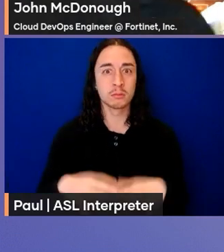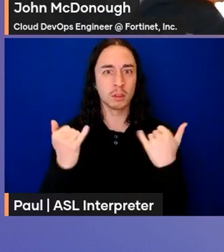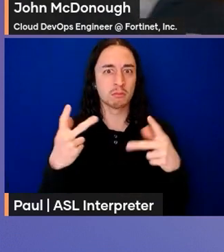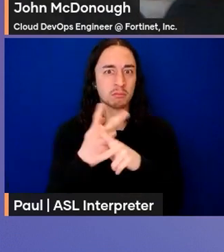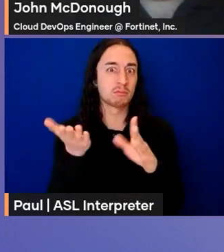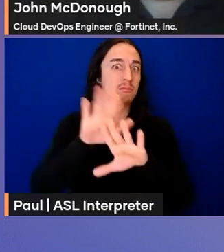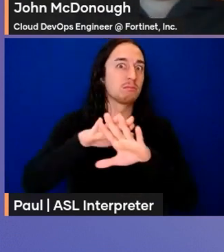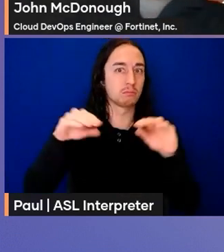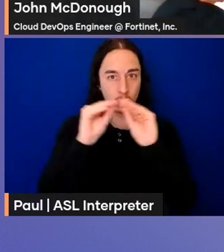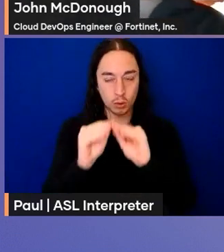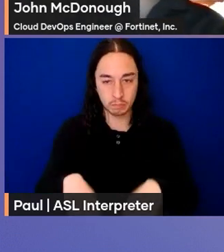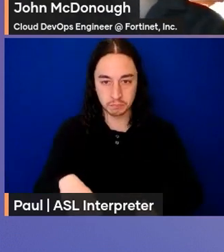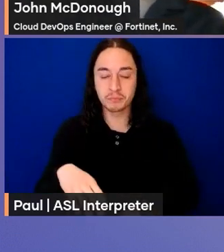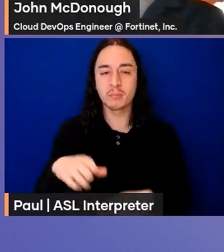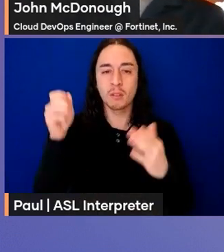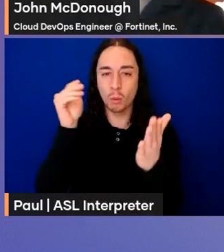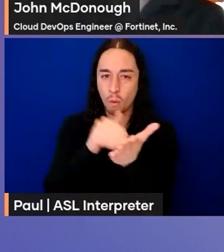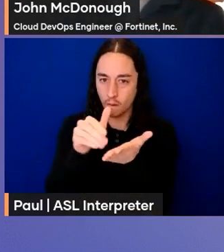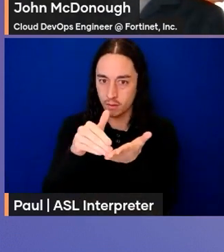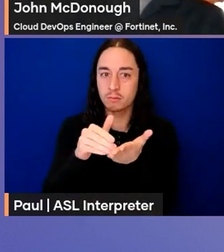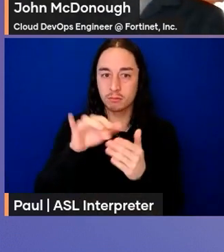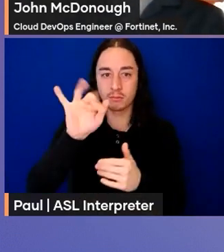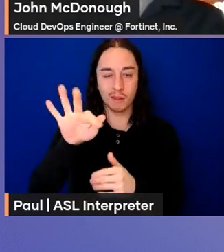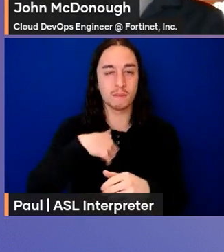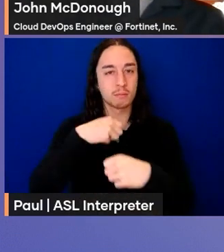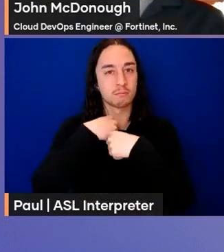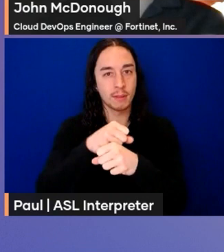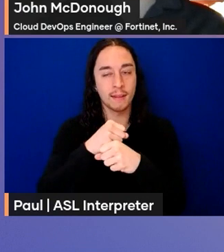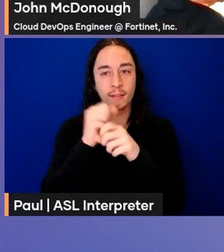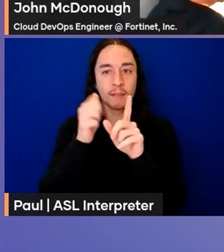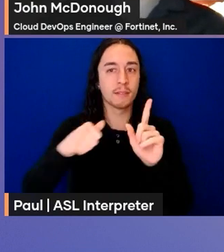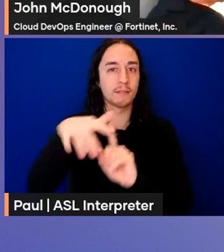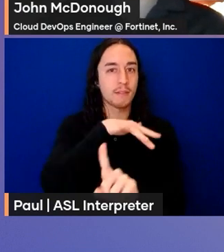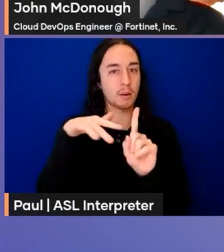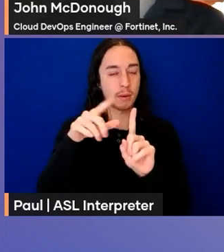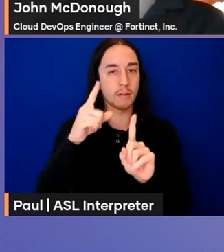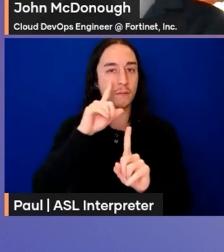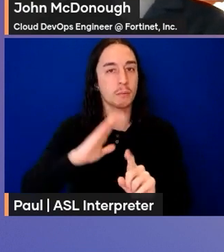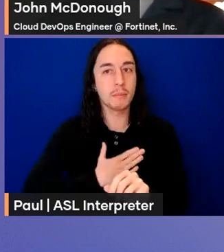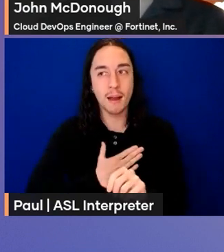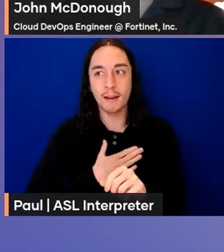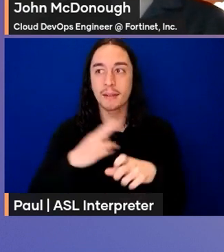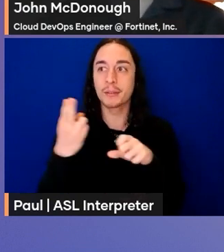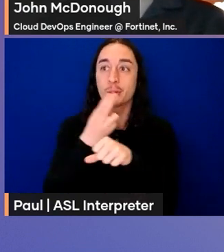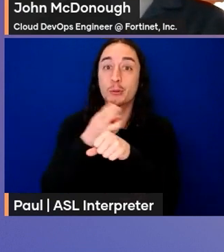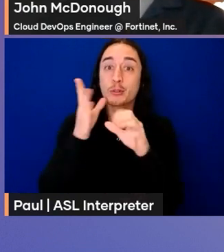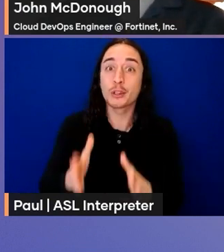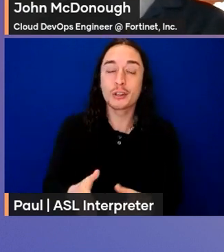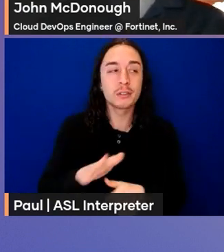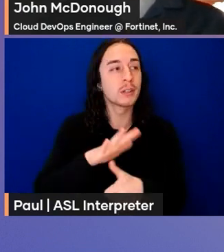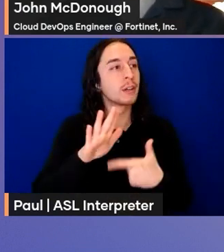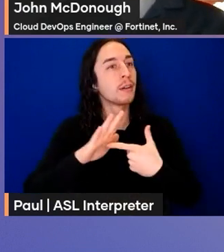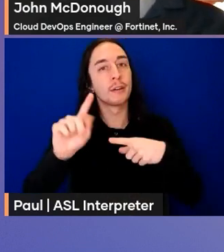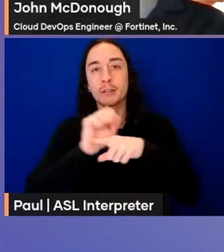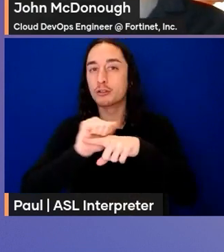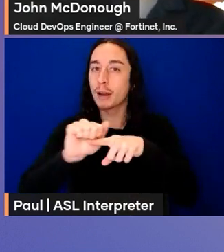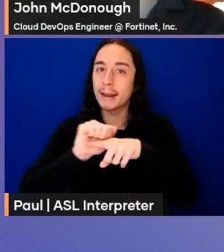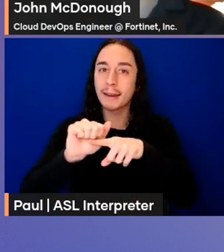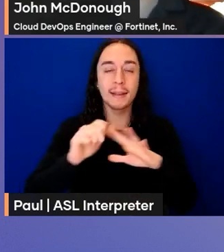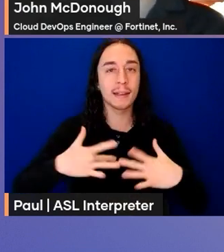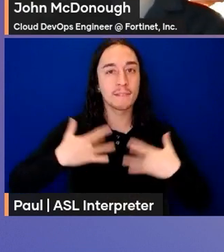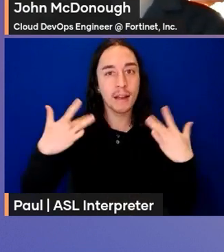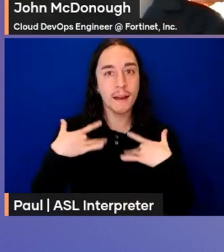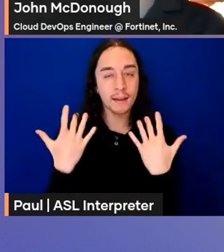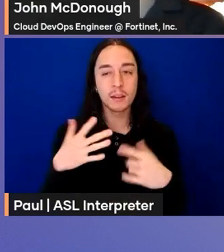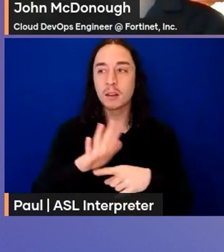A lot of times when I'm creating environments for my users or for a training event, we need to create more than